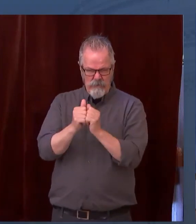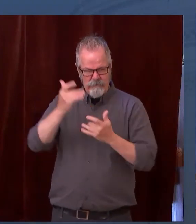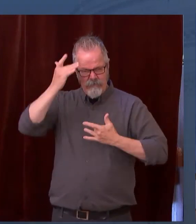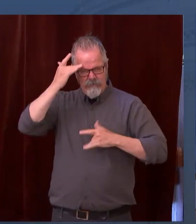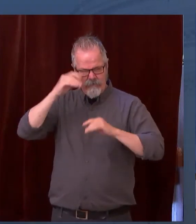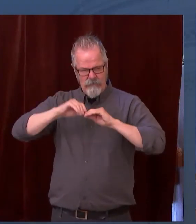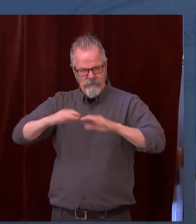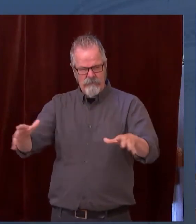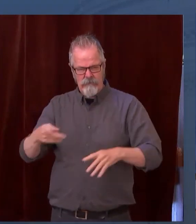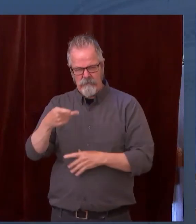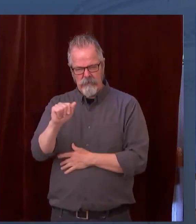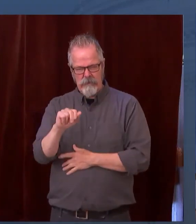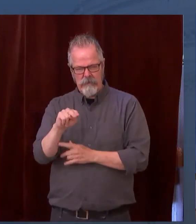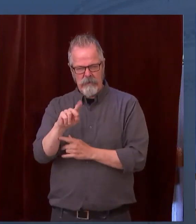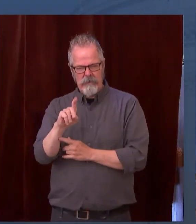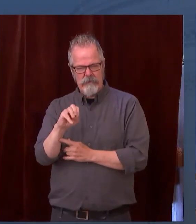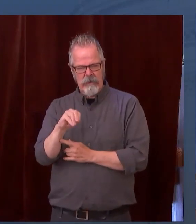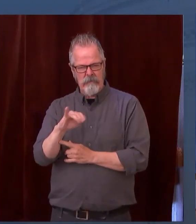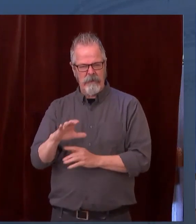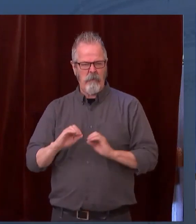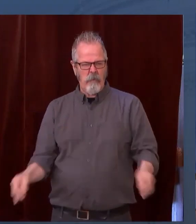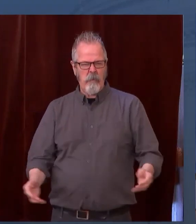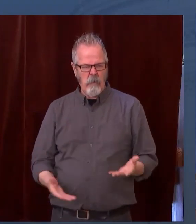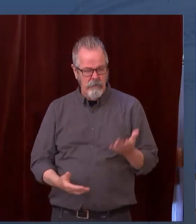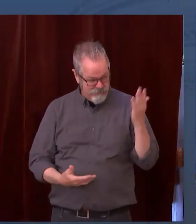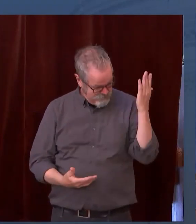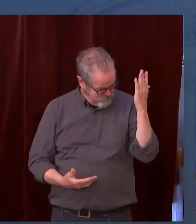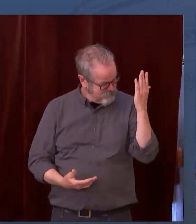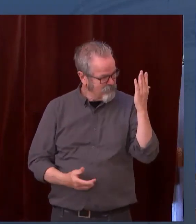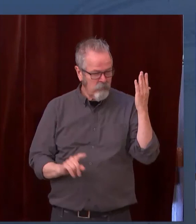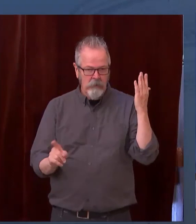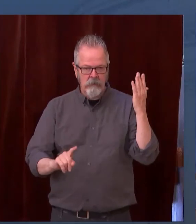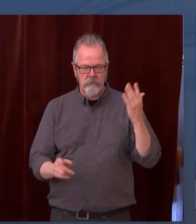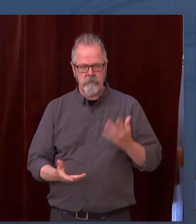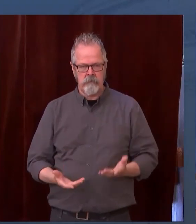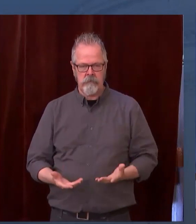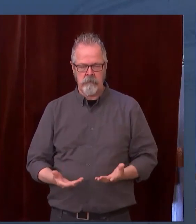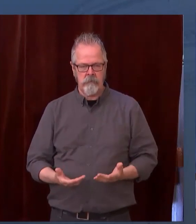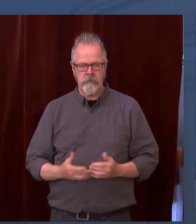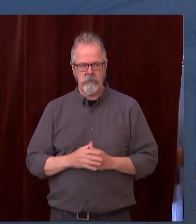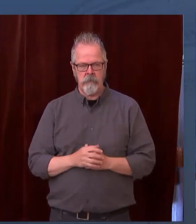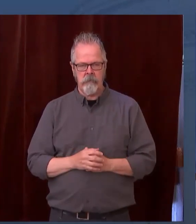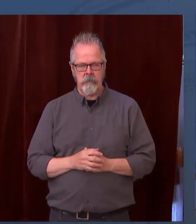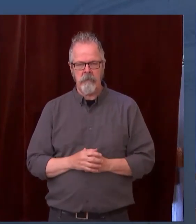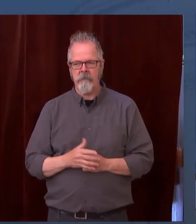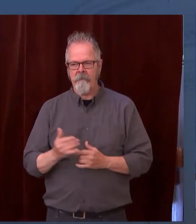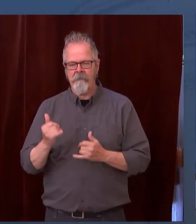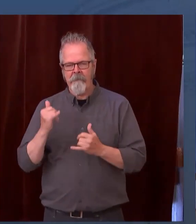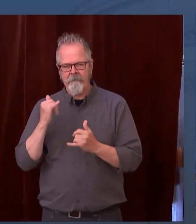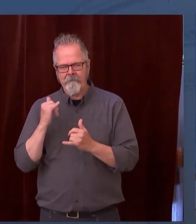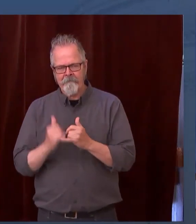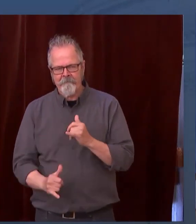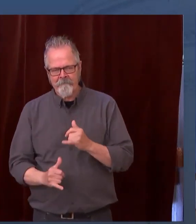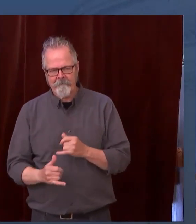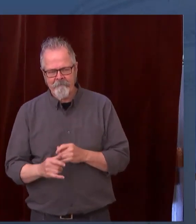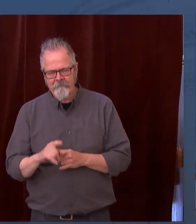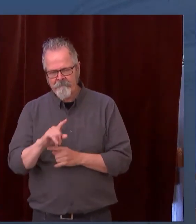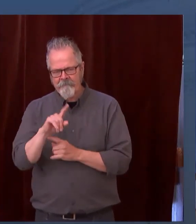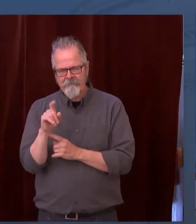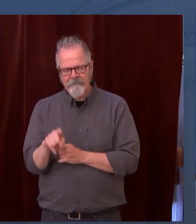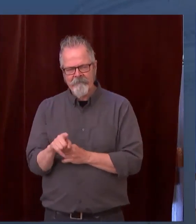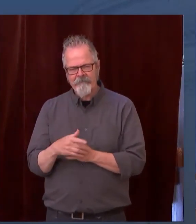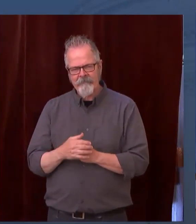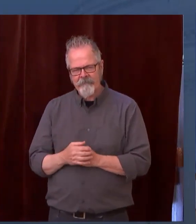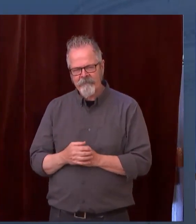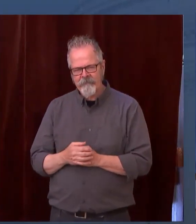Justin, would you like to ask a follow-up? No, thank you. Okay, great. There was a question about the time into effect. John,